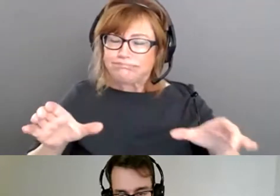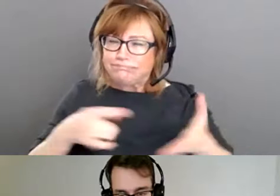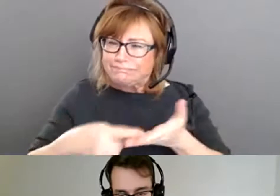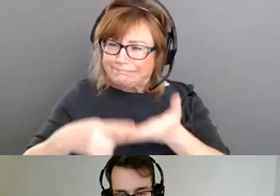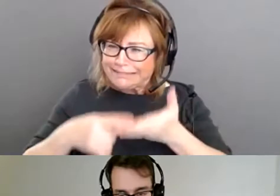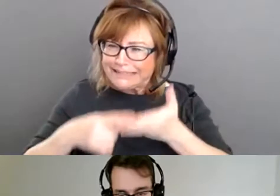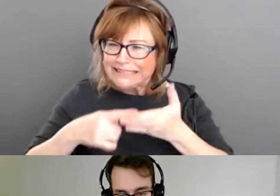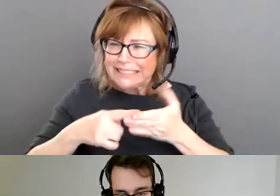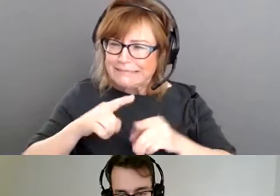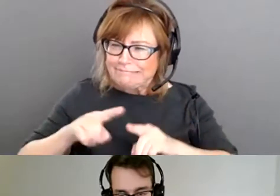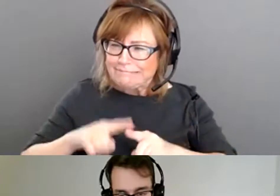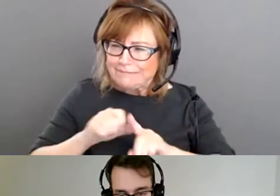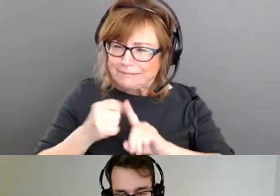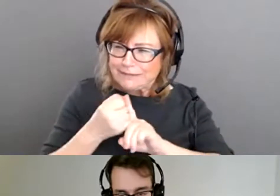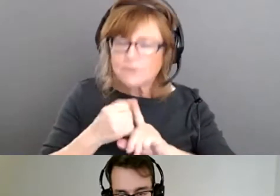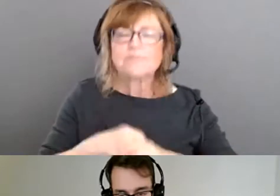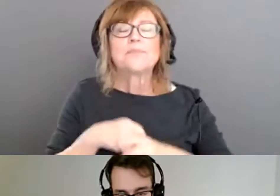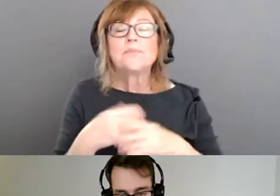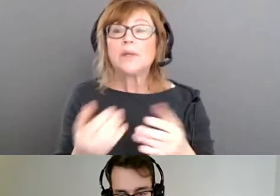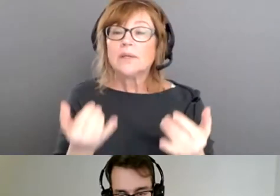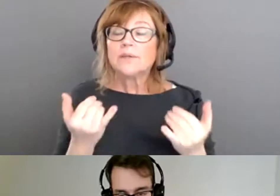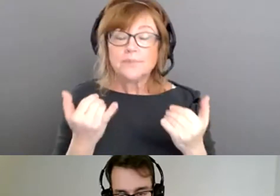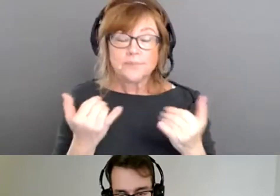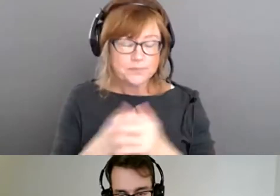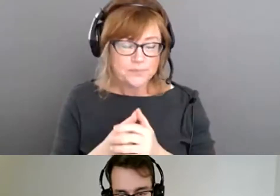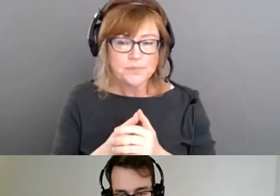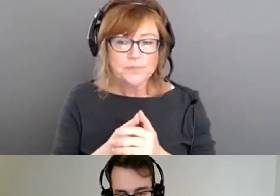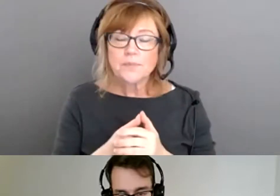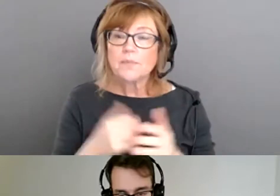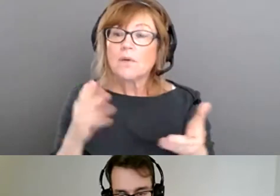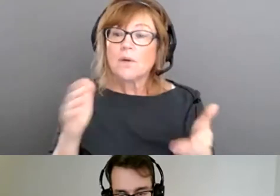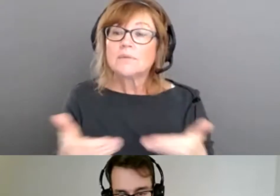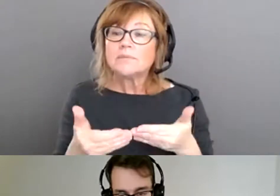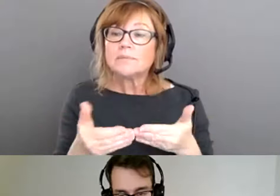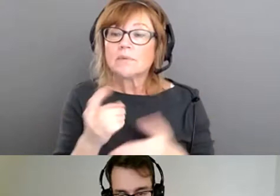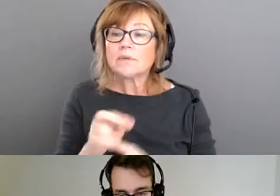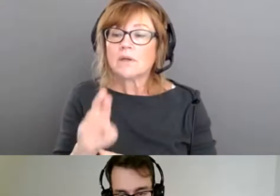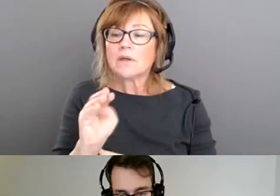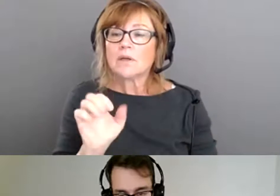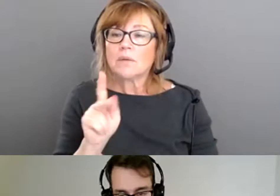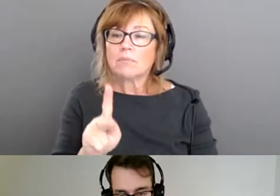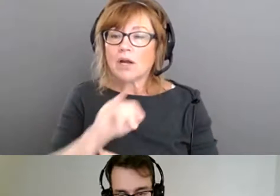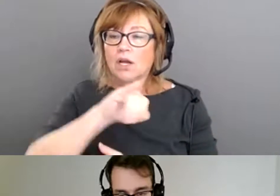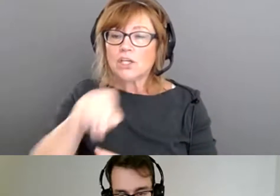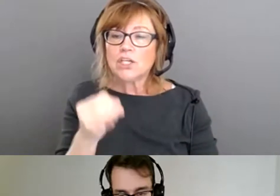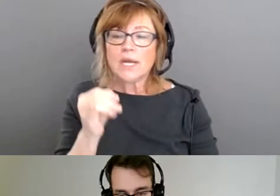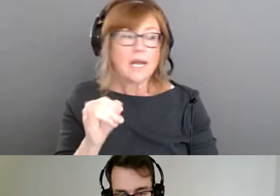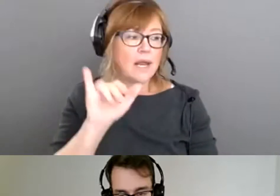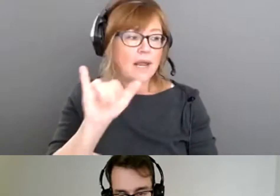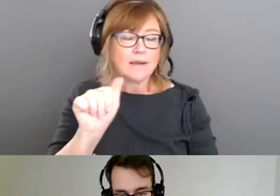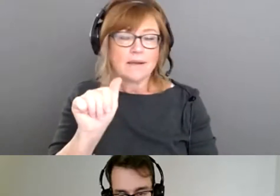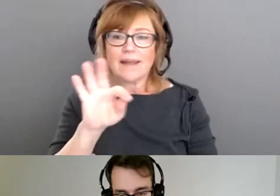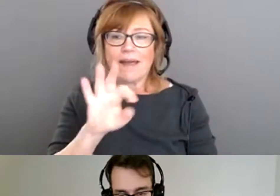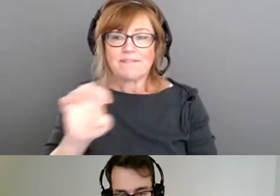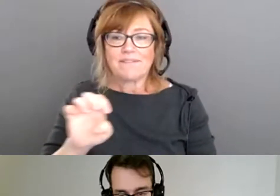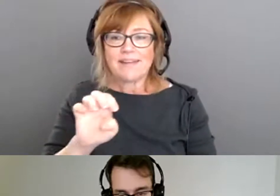scenarios. So now I would like to introduce Dr. Mark J. Yaffe. I'm not going to read his whole bio because